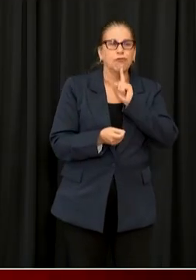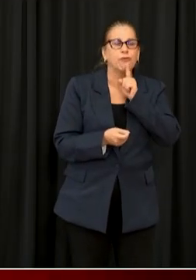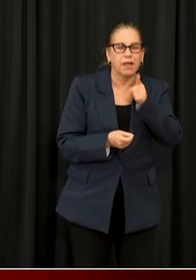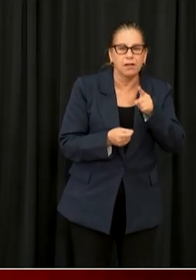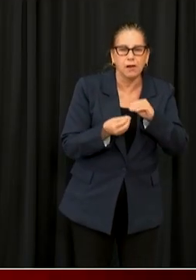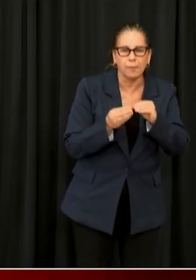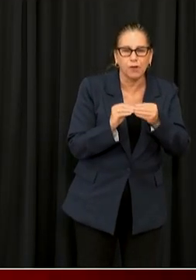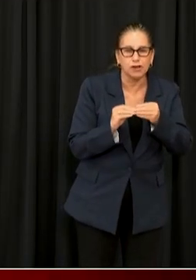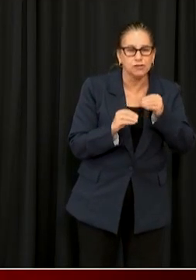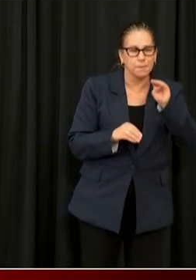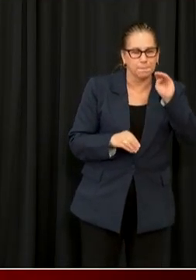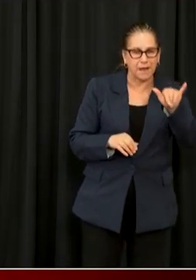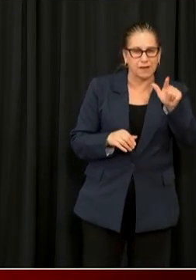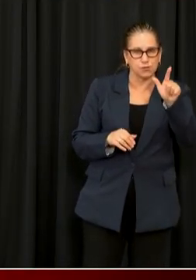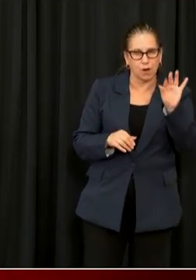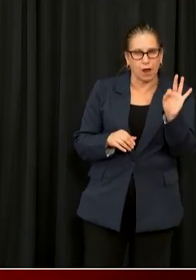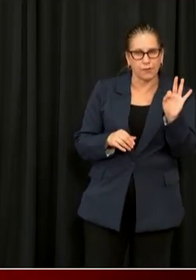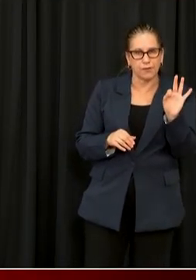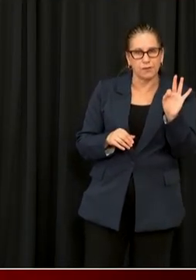shaded area.